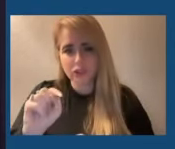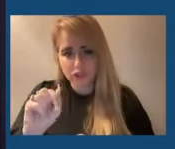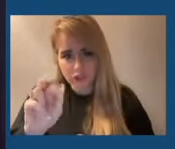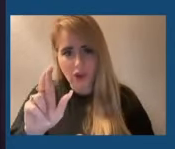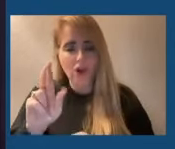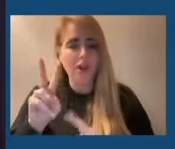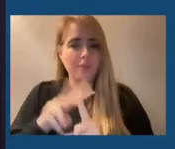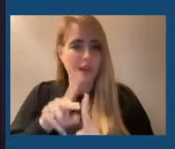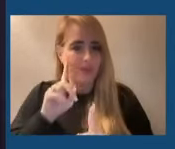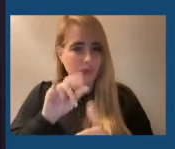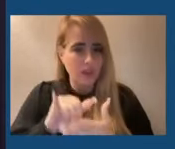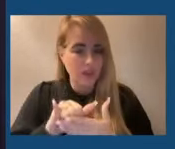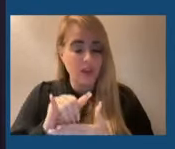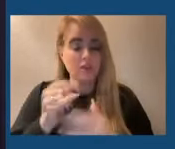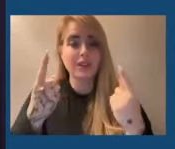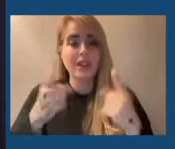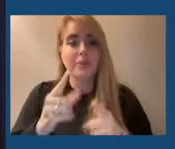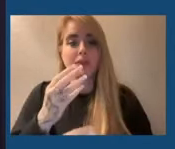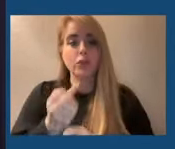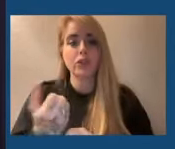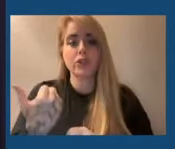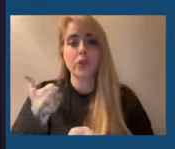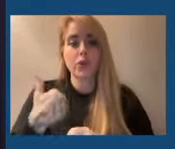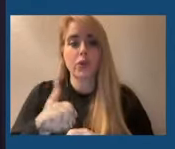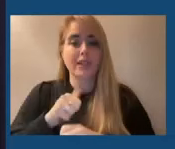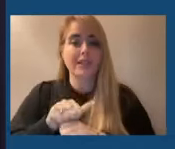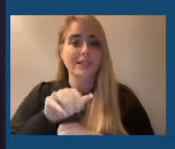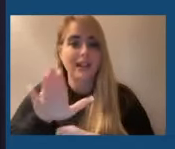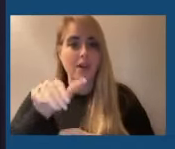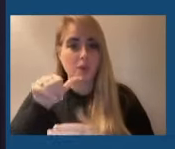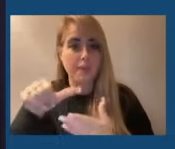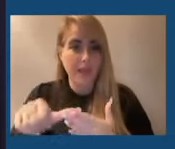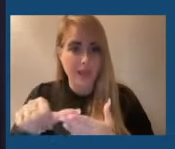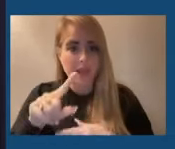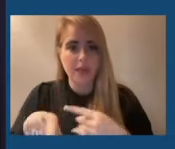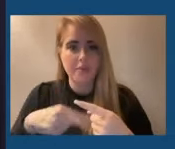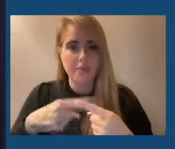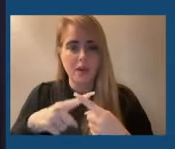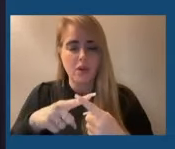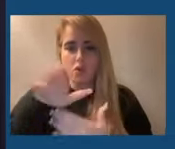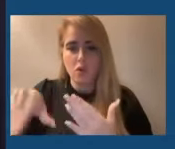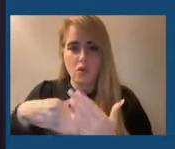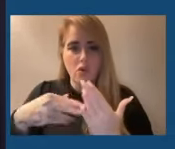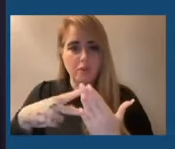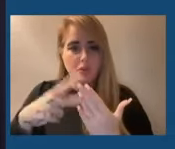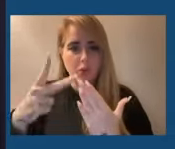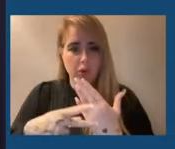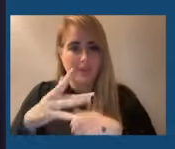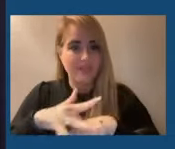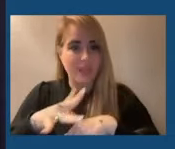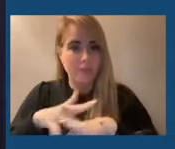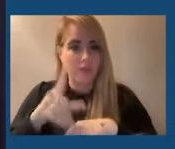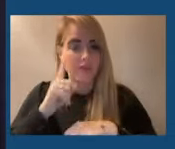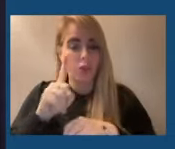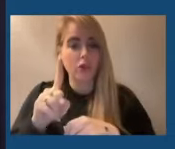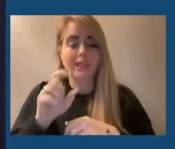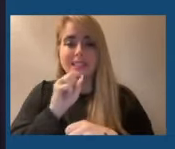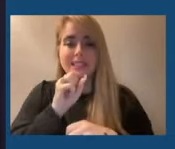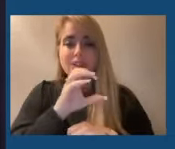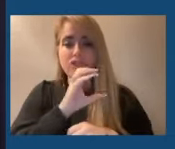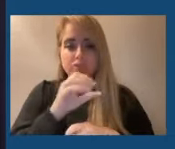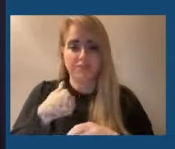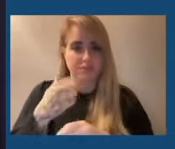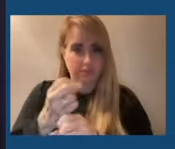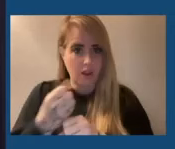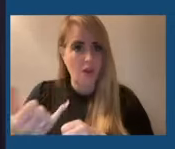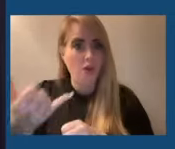Because a couple years ago, I sent out a mailer about all the programs available to seniors. And I got a phone call